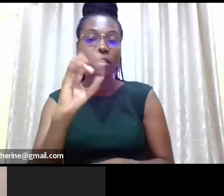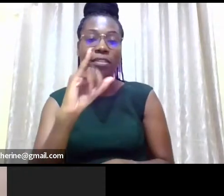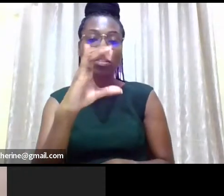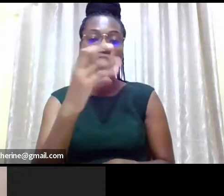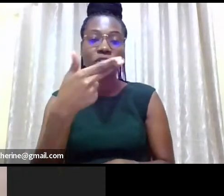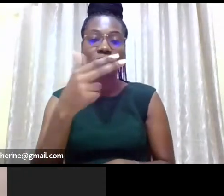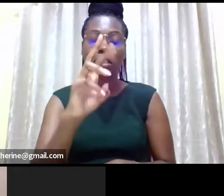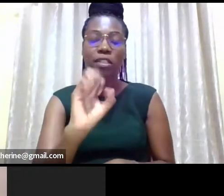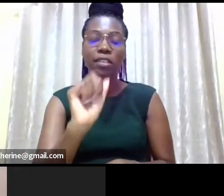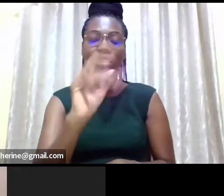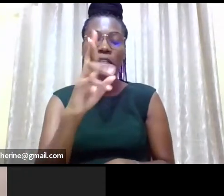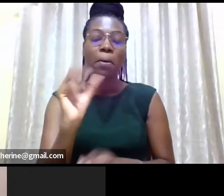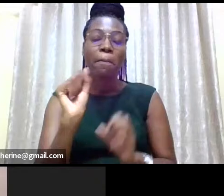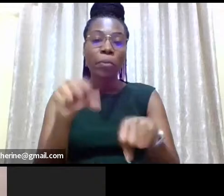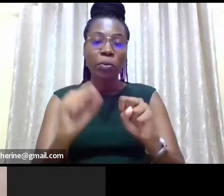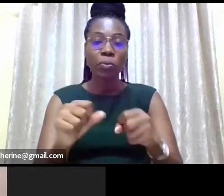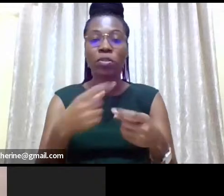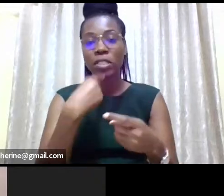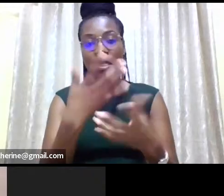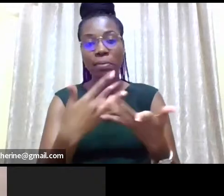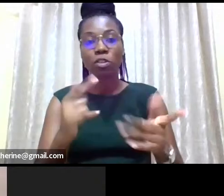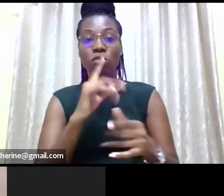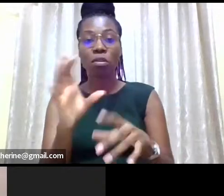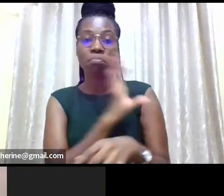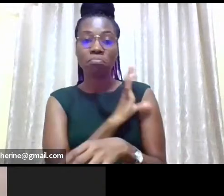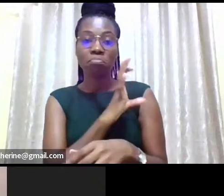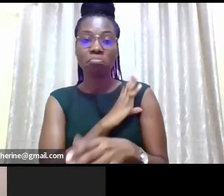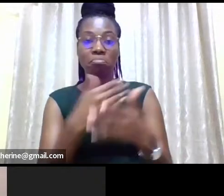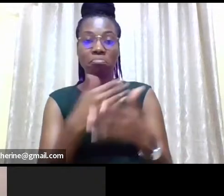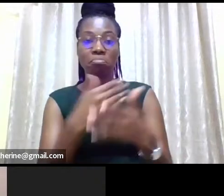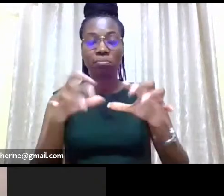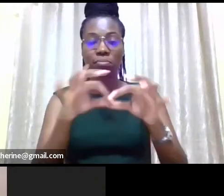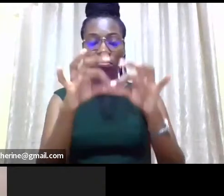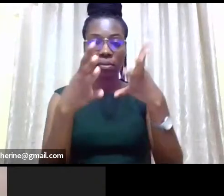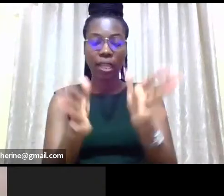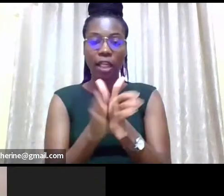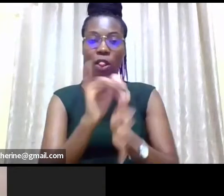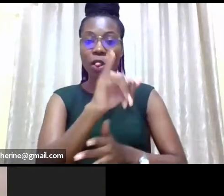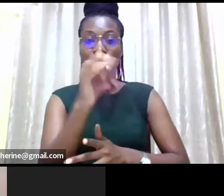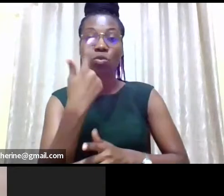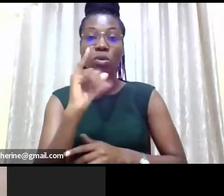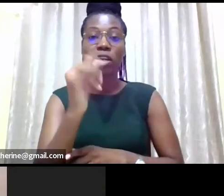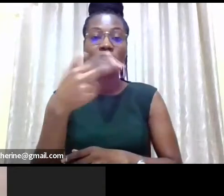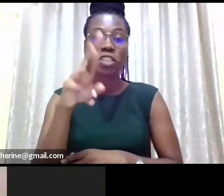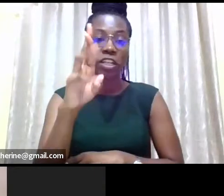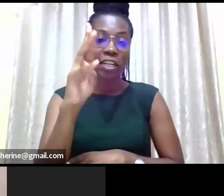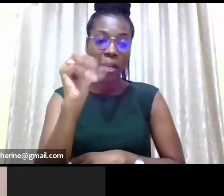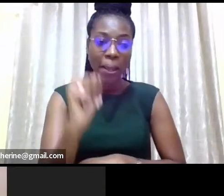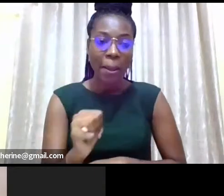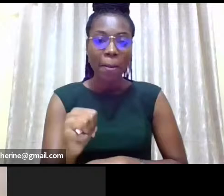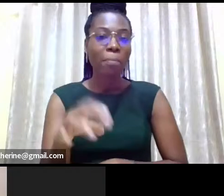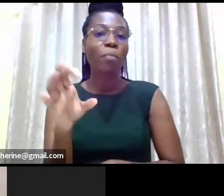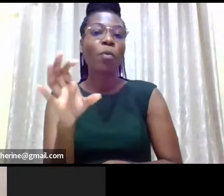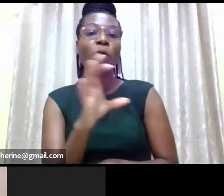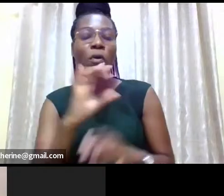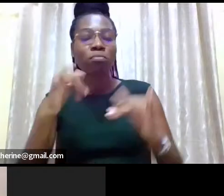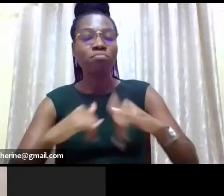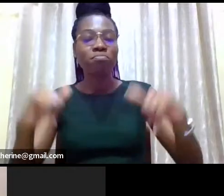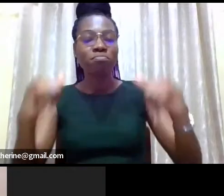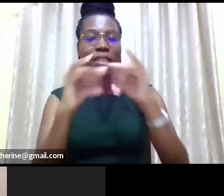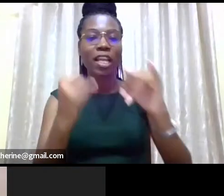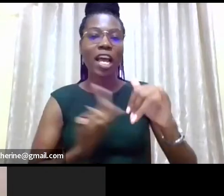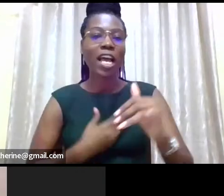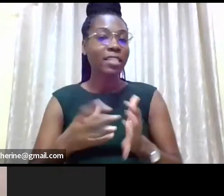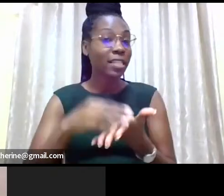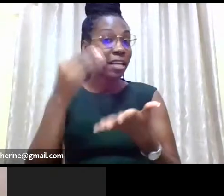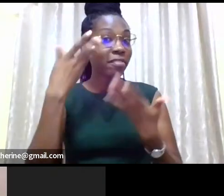Catherine Sidandi is our sign language interpreter. And for those of us who are in the IHRM conference, we learned how to say, I am